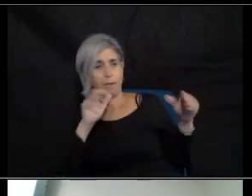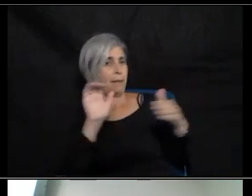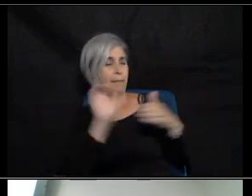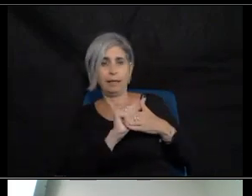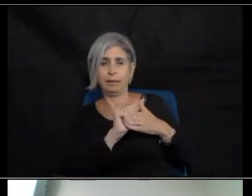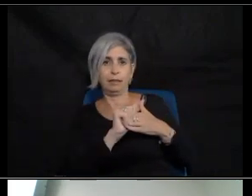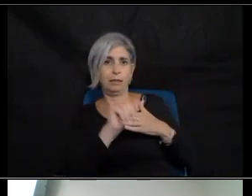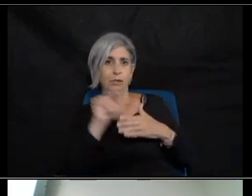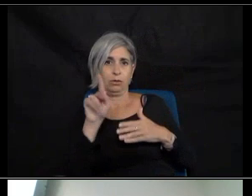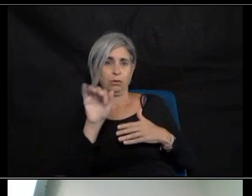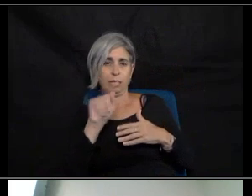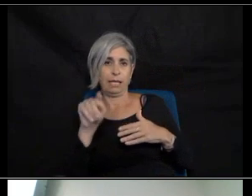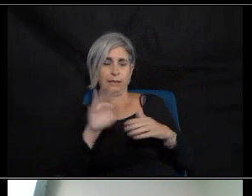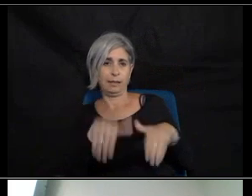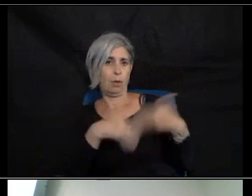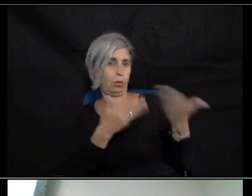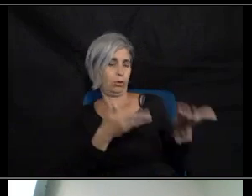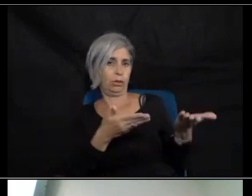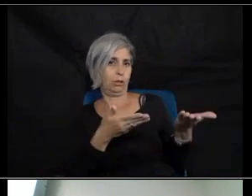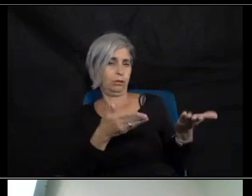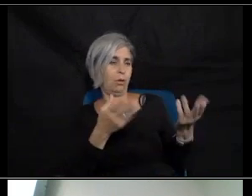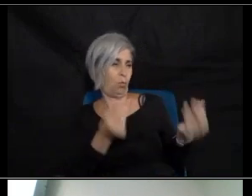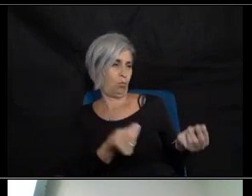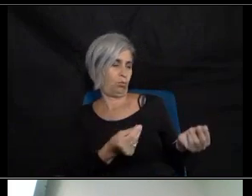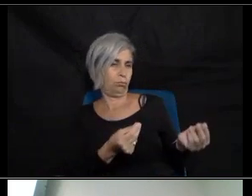Commissioner Katz's motion. All right, thank you.